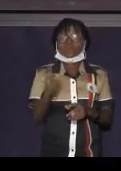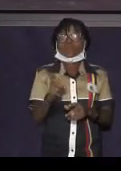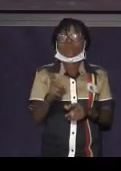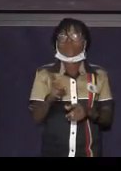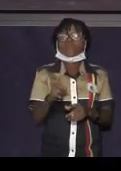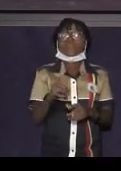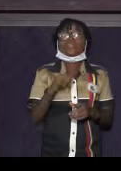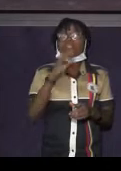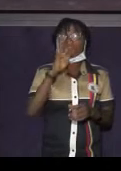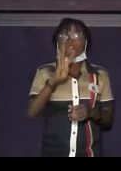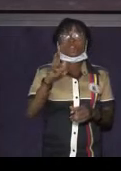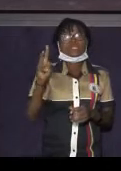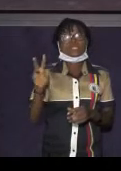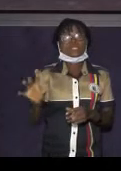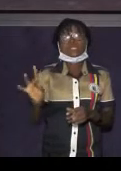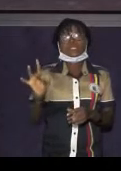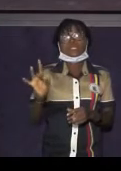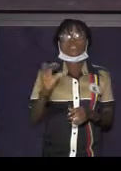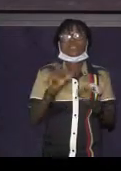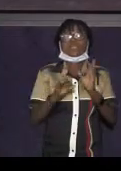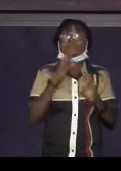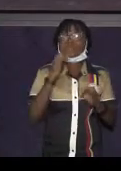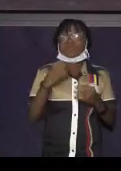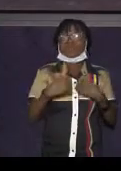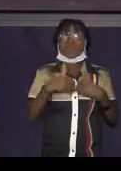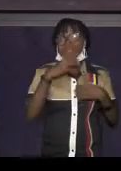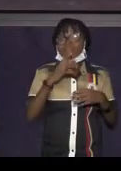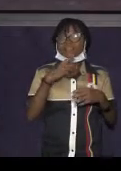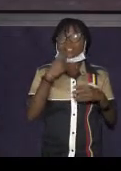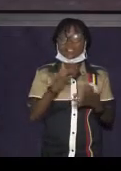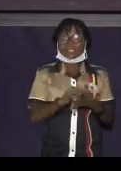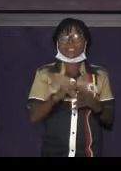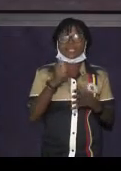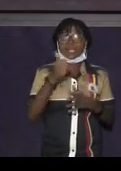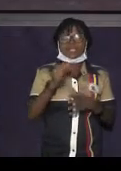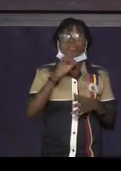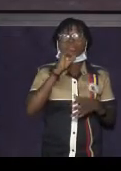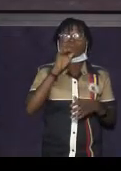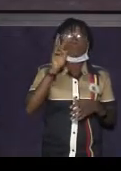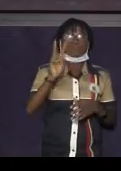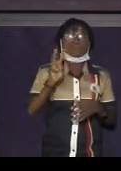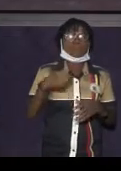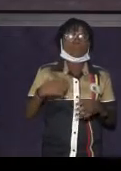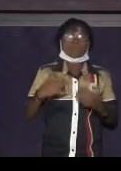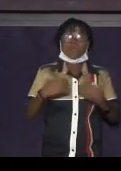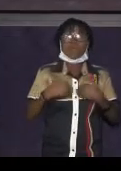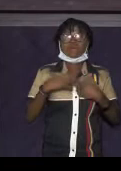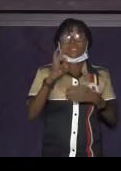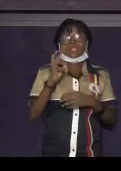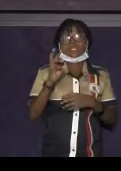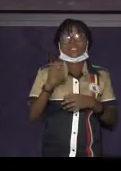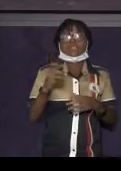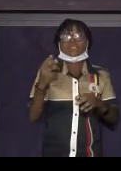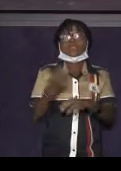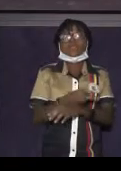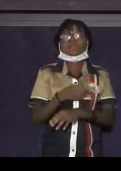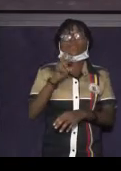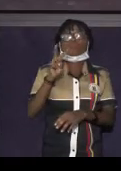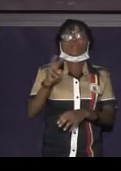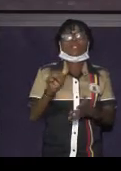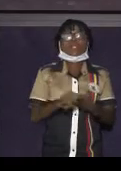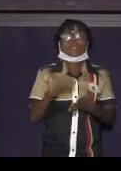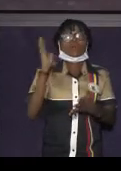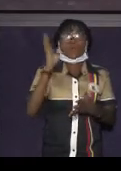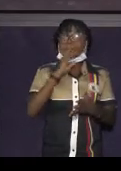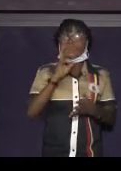is 48. If we had said that a is 2, then we're having 16 times 2 instead, and that will